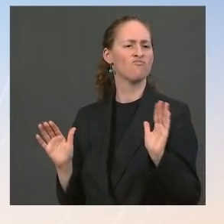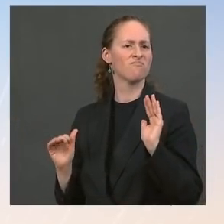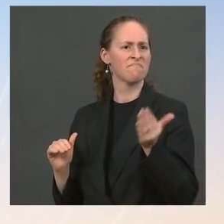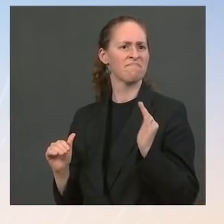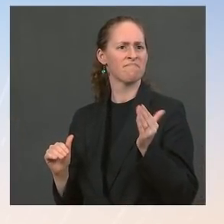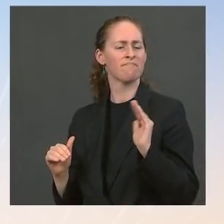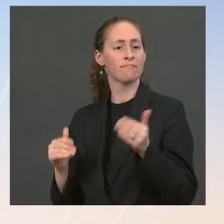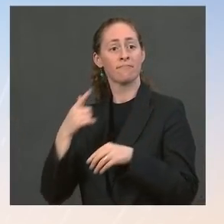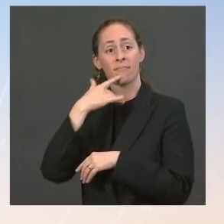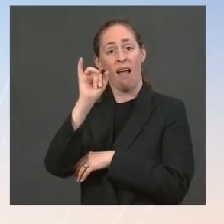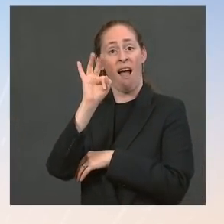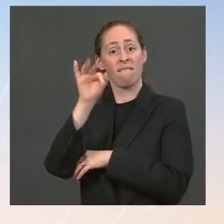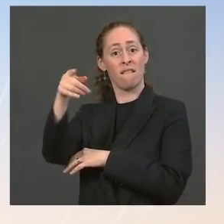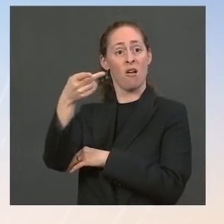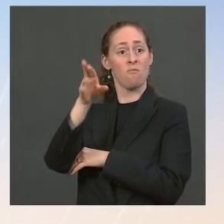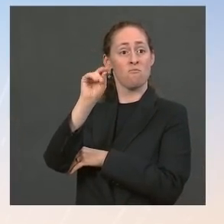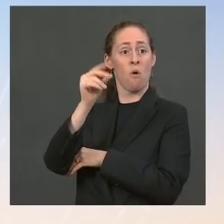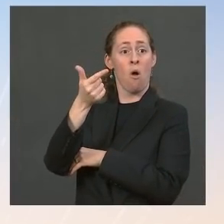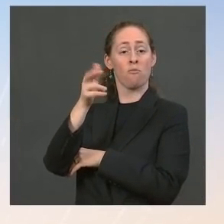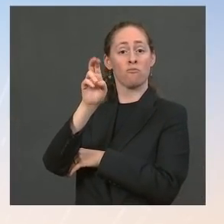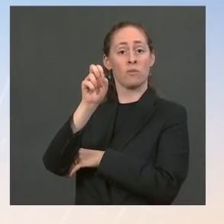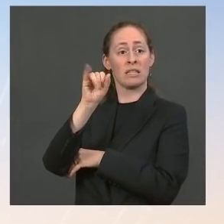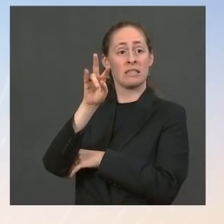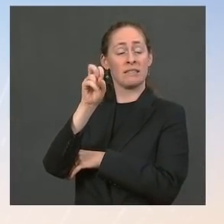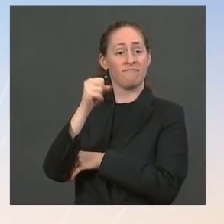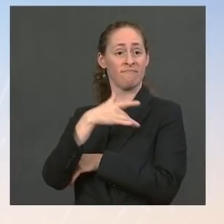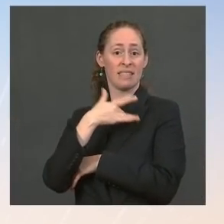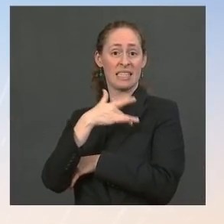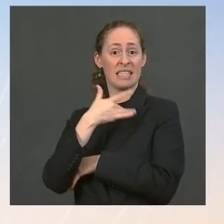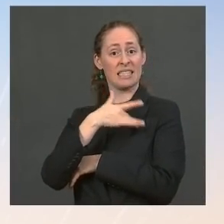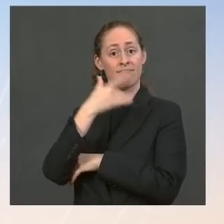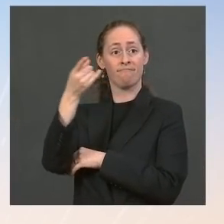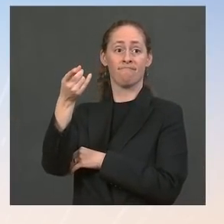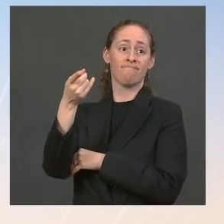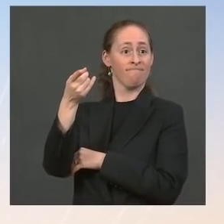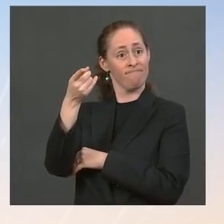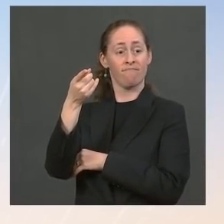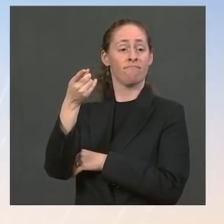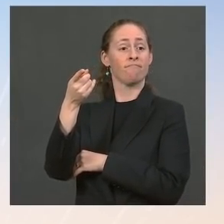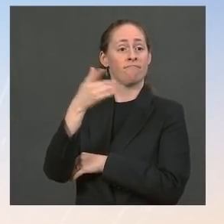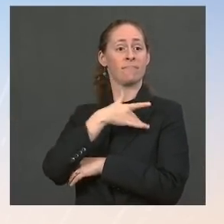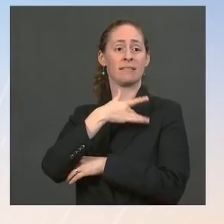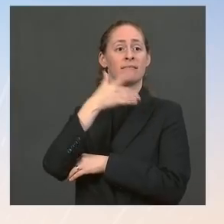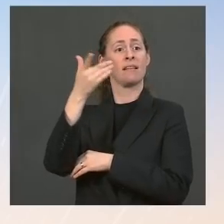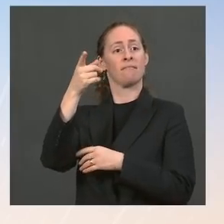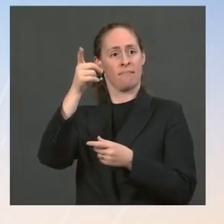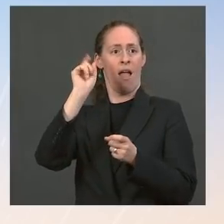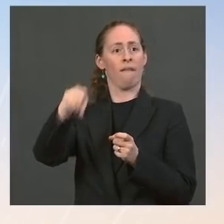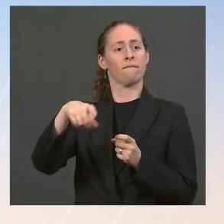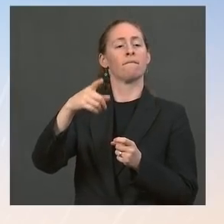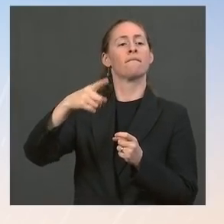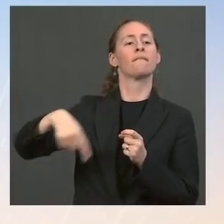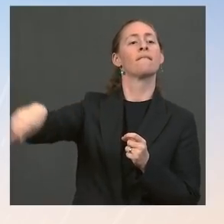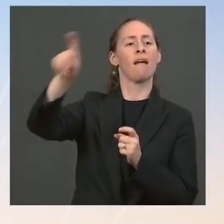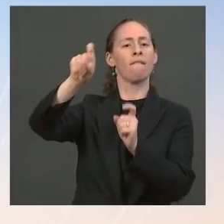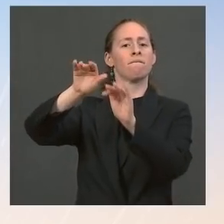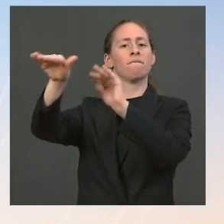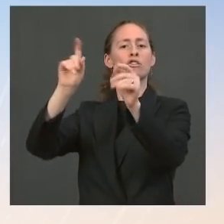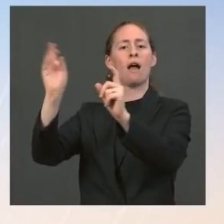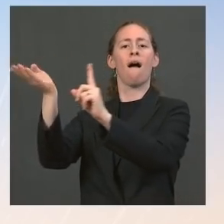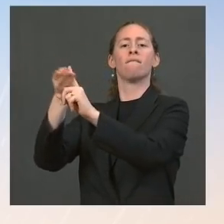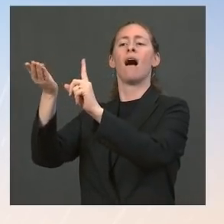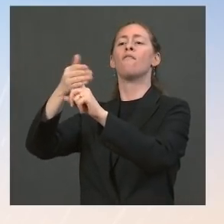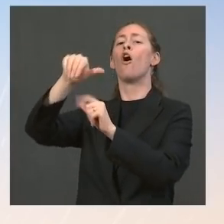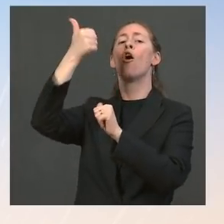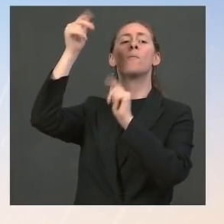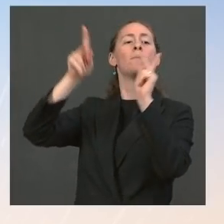the Congress should spend $3.5 trillion, that they should convince voters to send more progressives to Washington. That sounded to me like he's